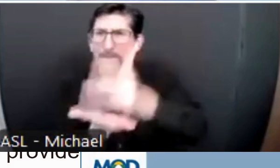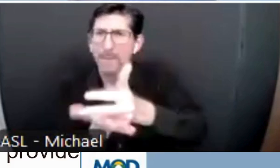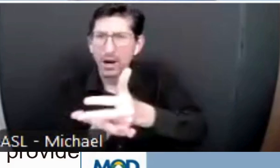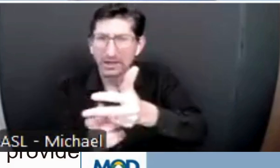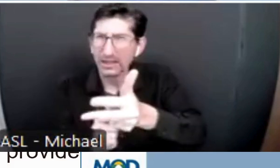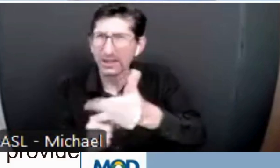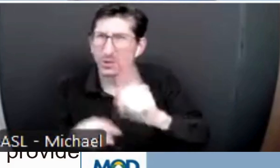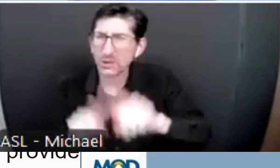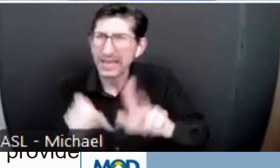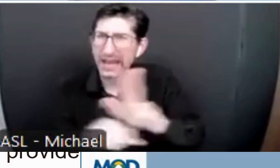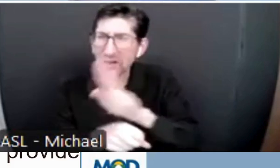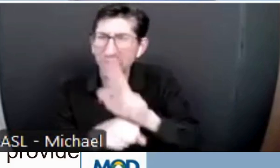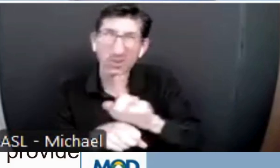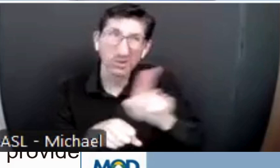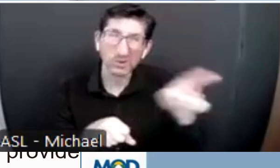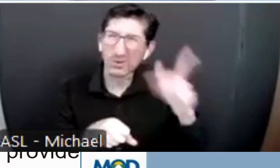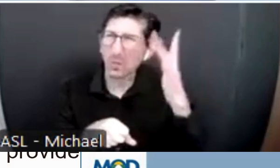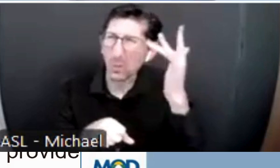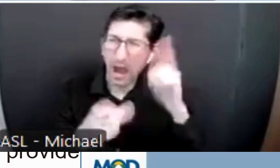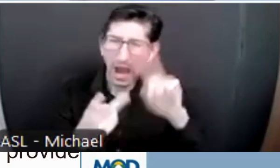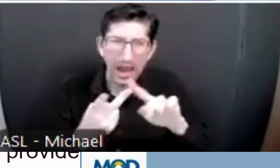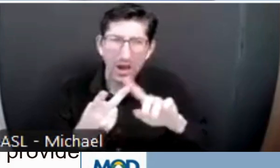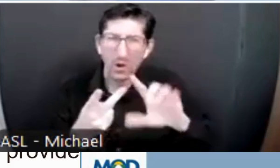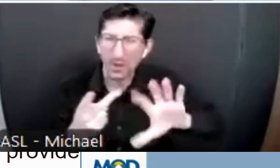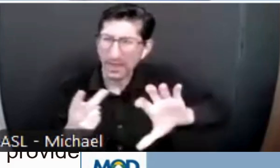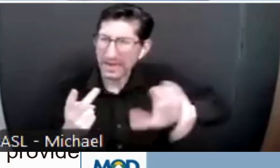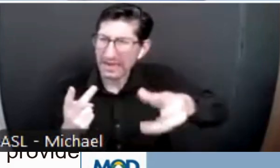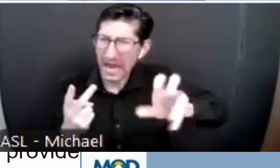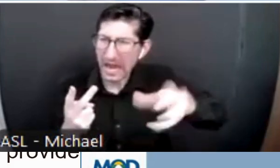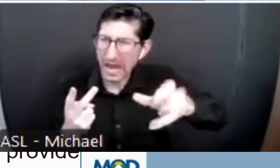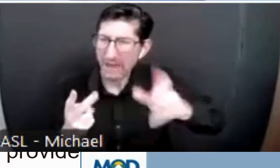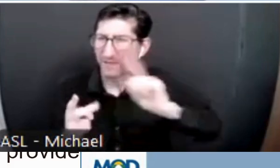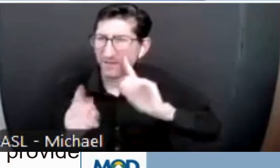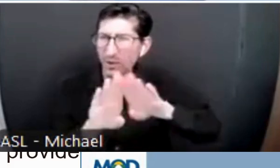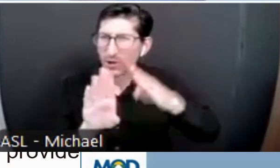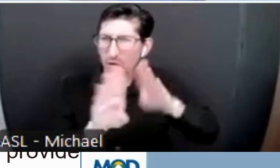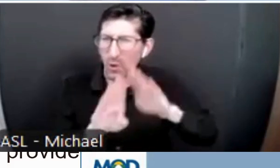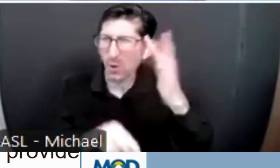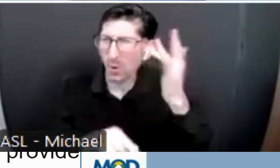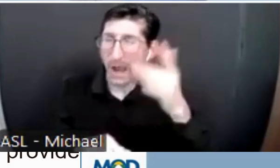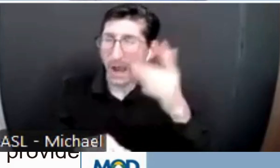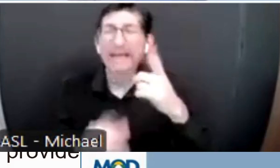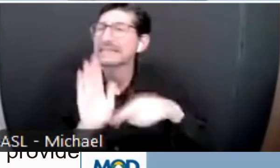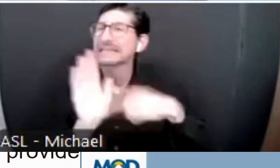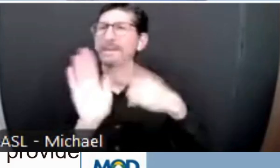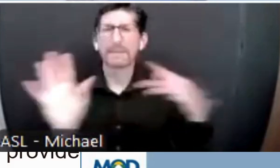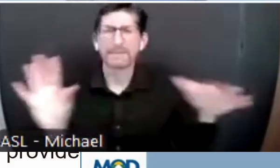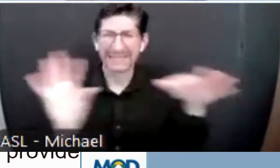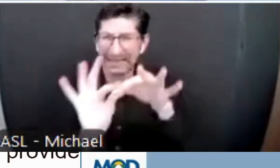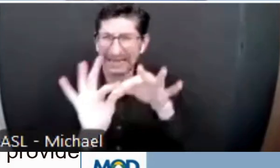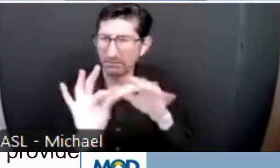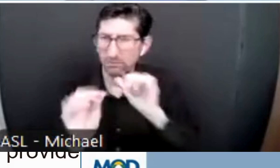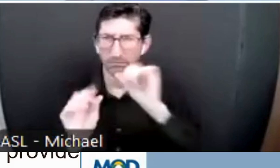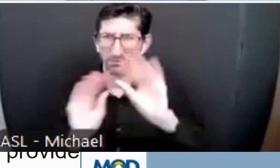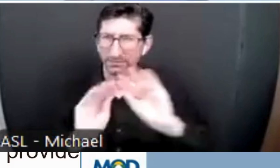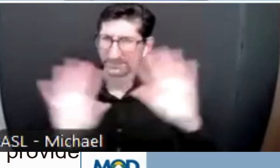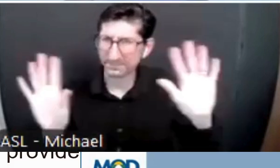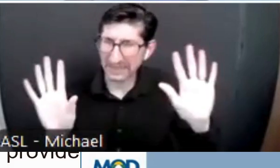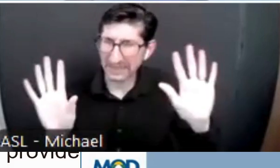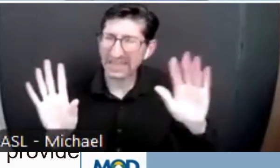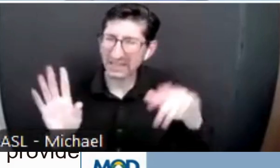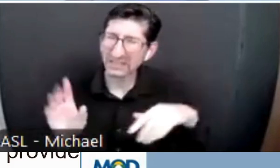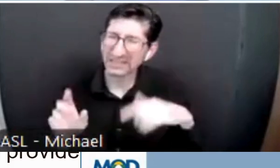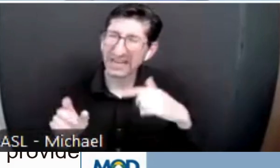you using this door handle doesn't work? What is the connection? I mean, sometimes that's not clear, and a lot of times, you know,